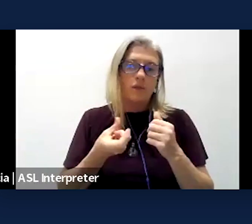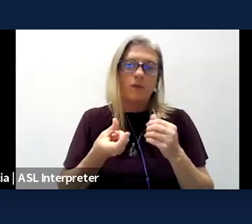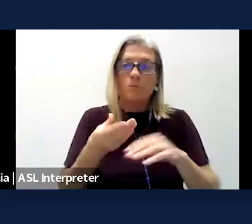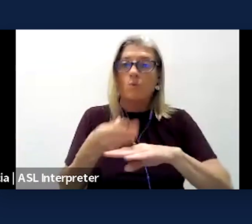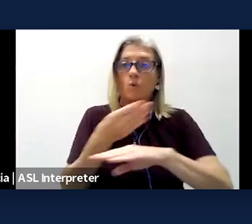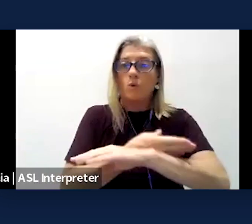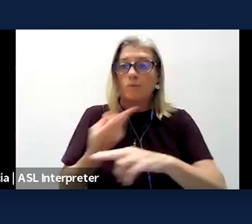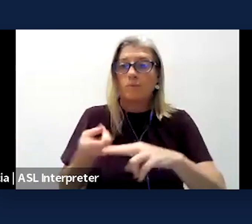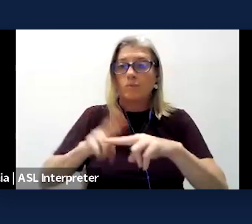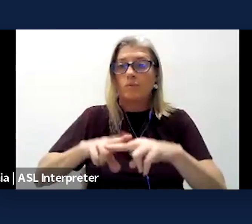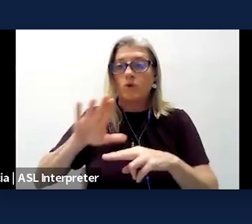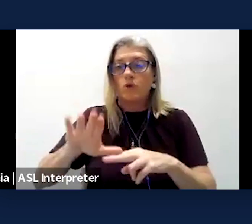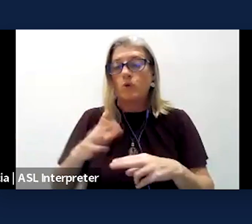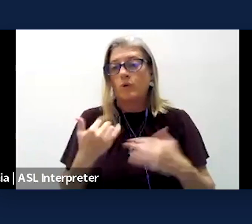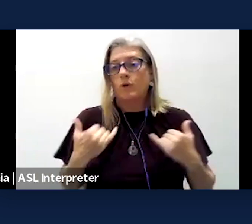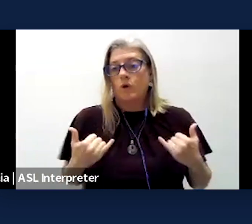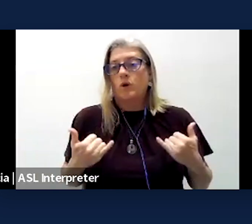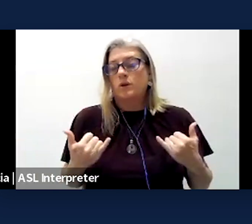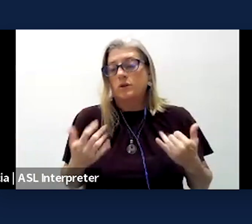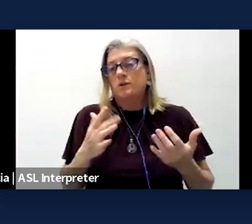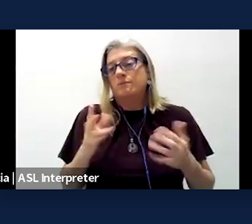or taking, either